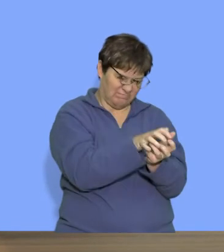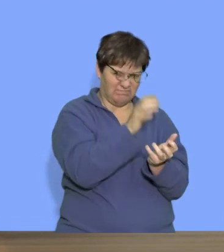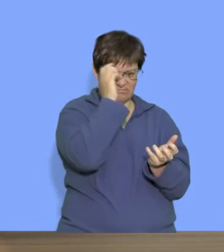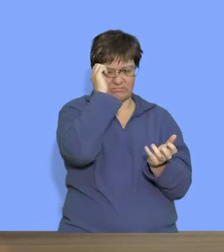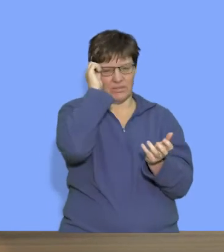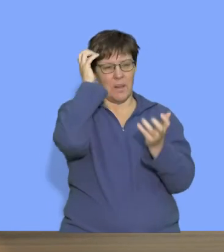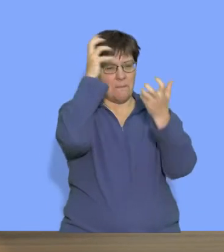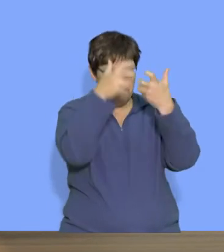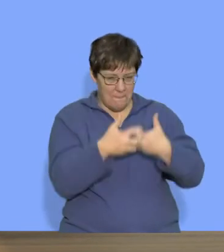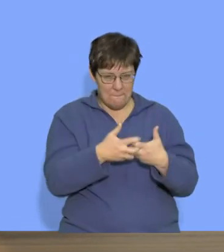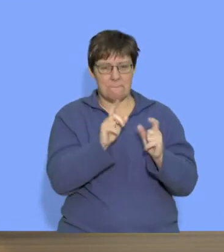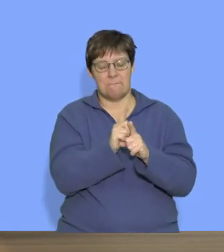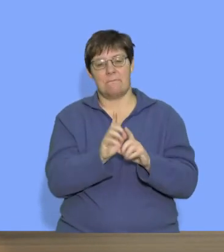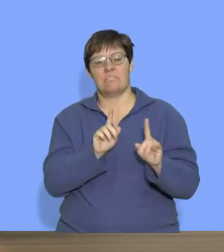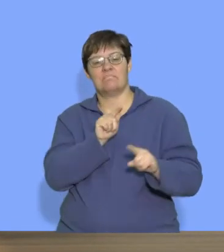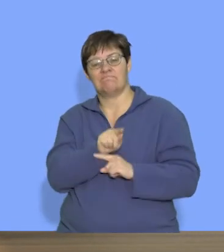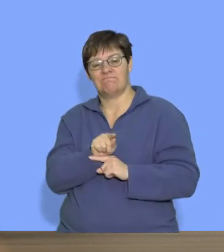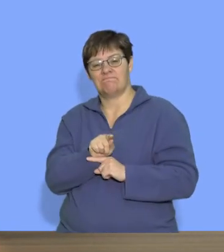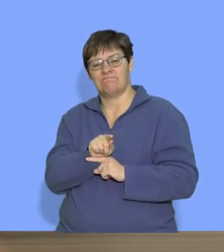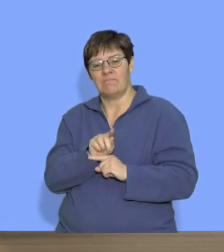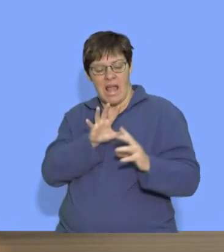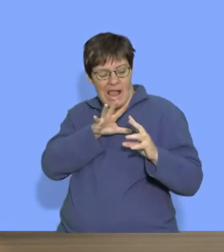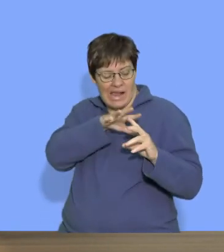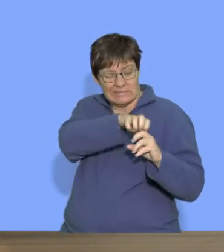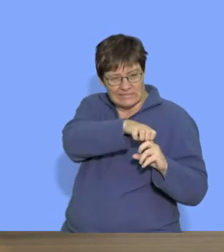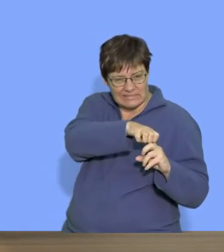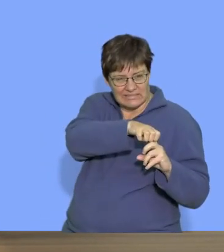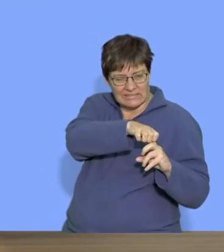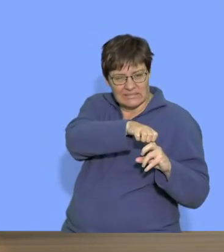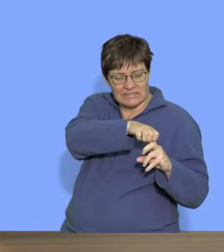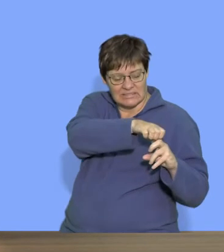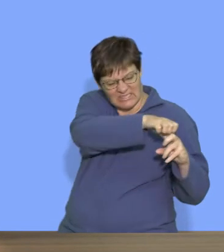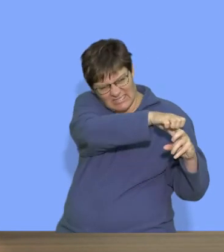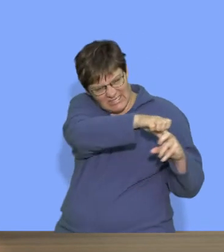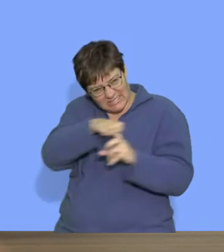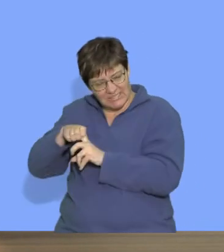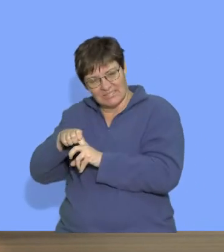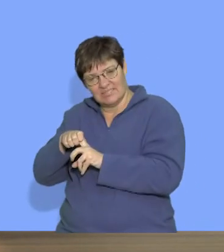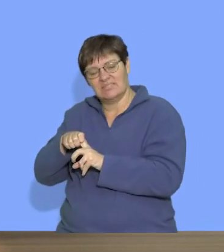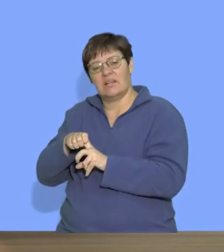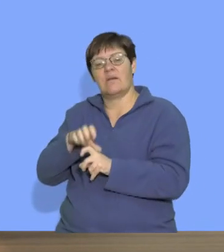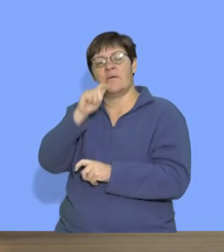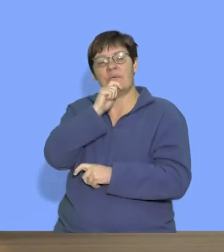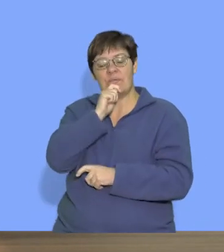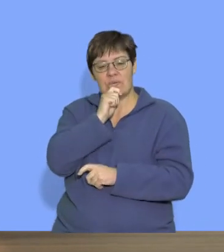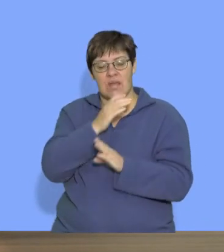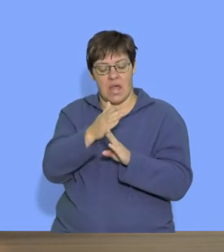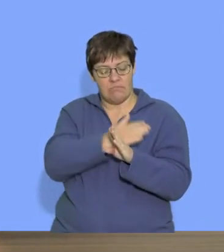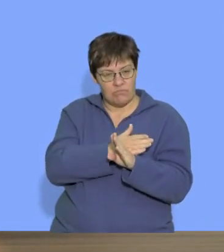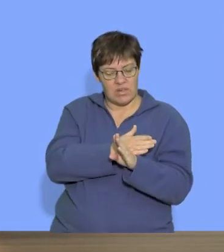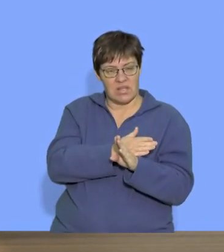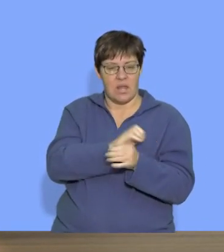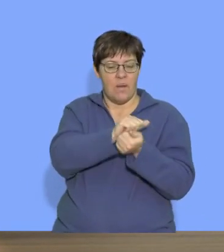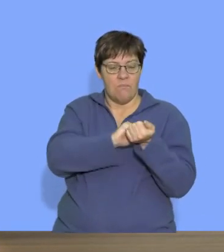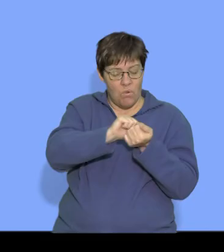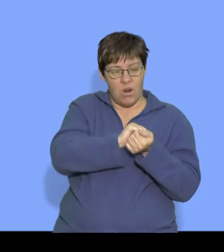well adapted for being able to bite, tear, and then using their premolars and